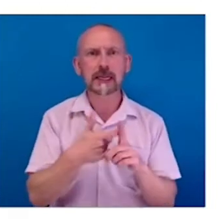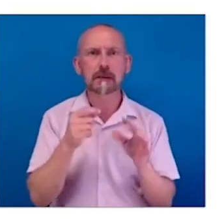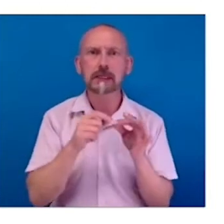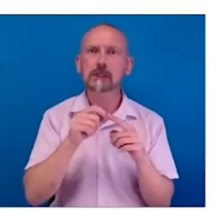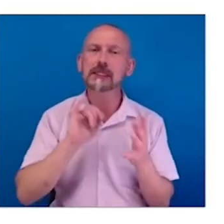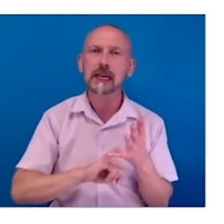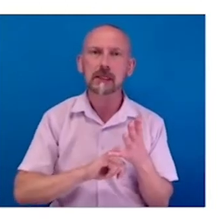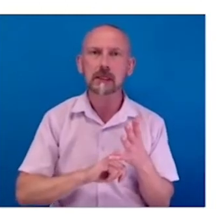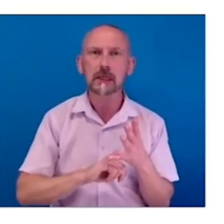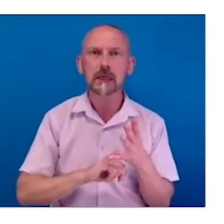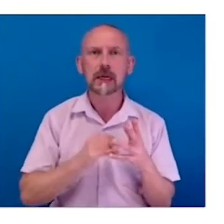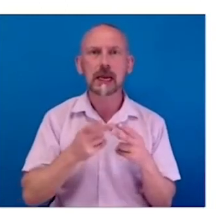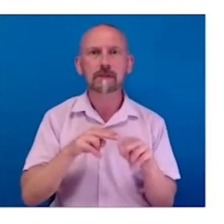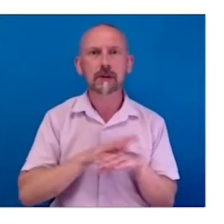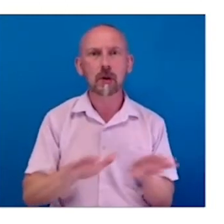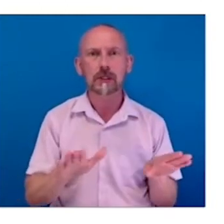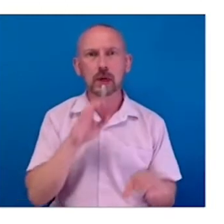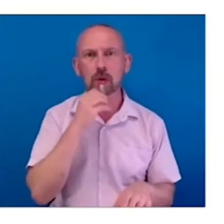to understand what's being said.